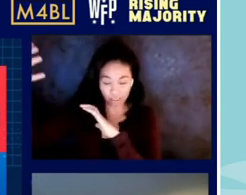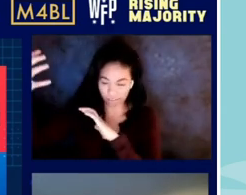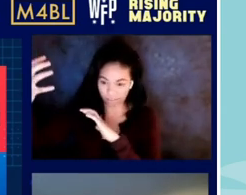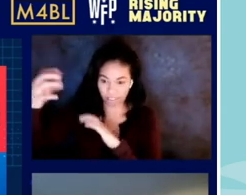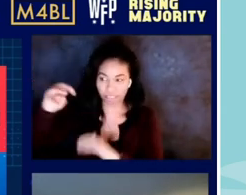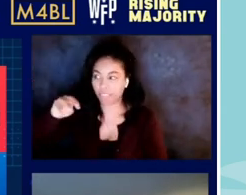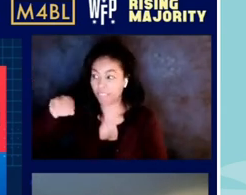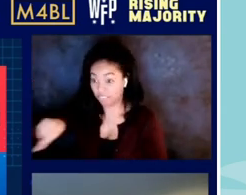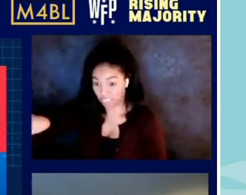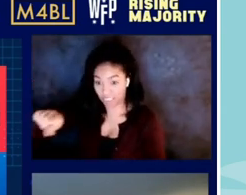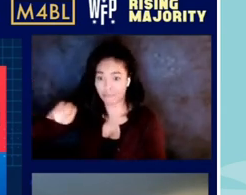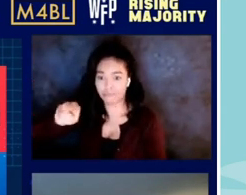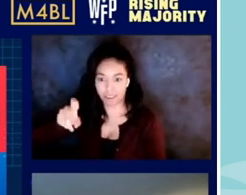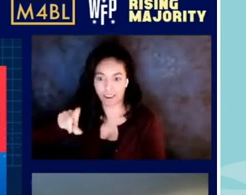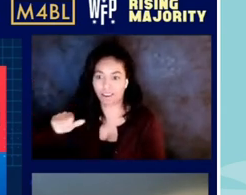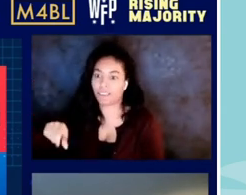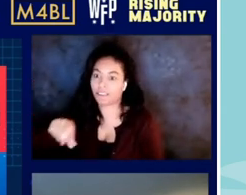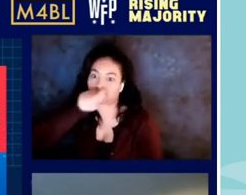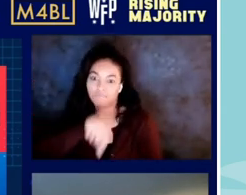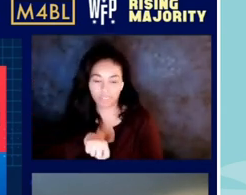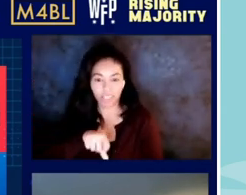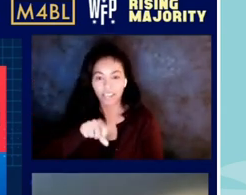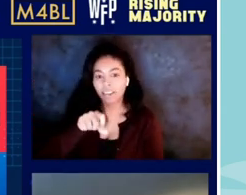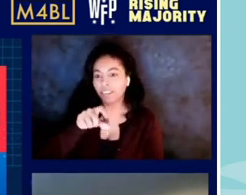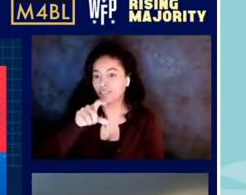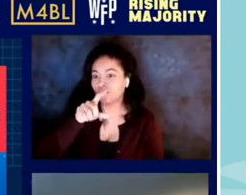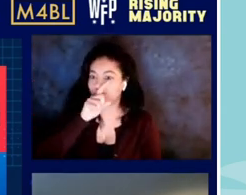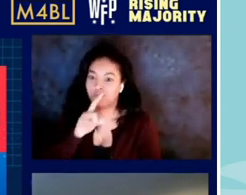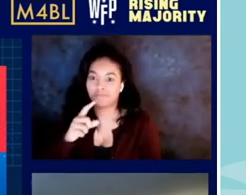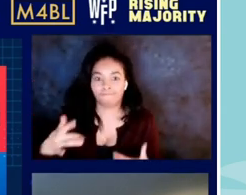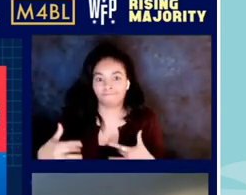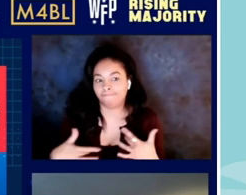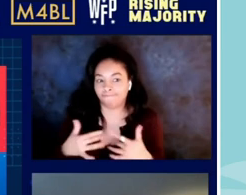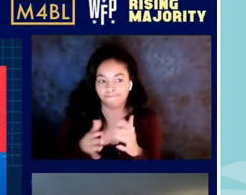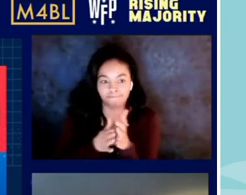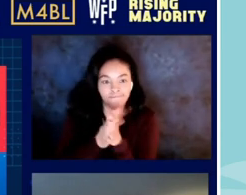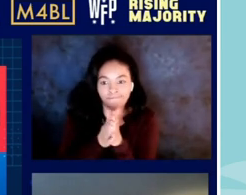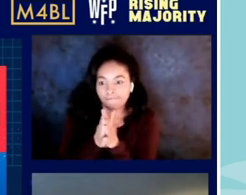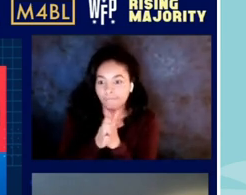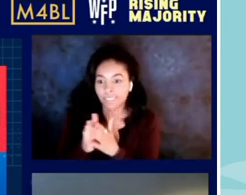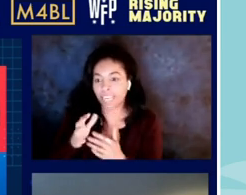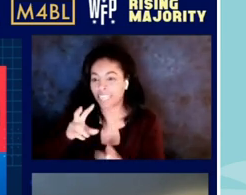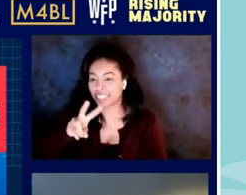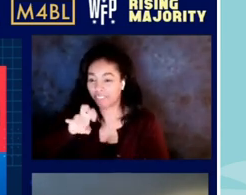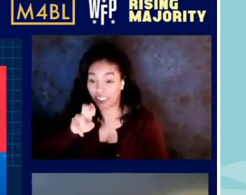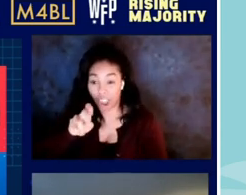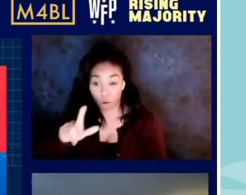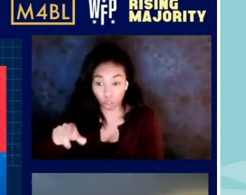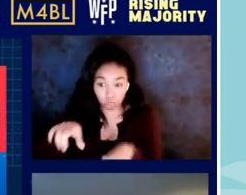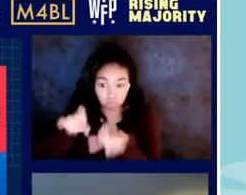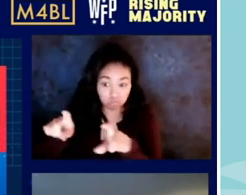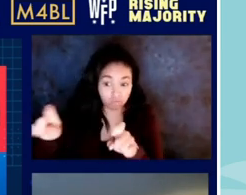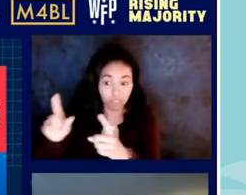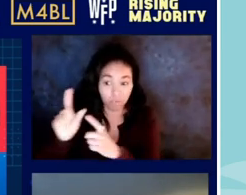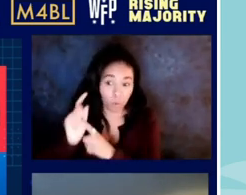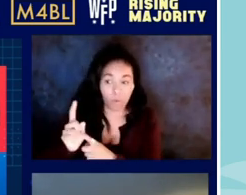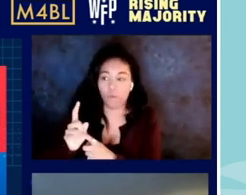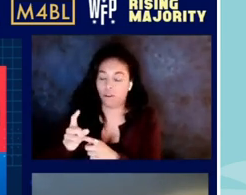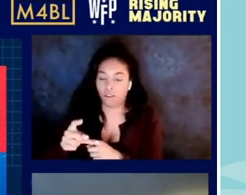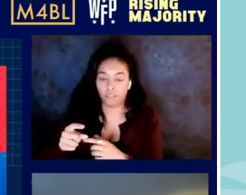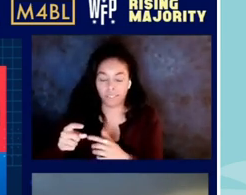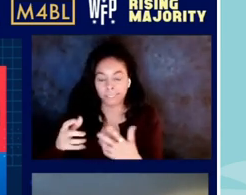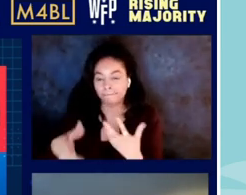it because obviously, you know, it's sensationalism. It's a viral moment. You know, it adds excitement.